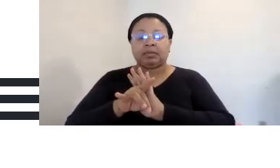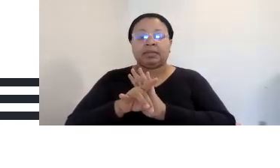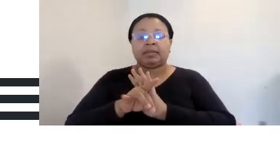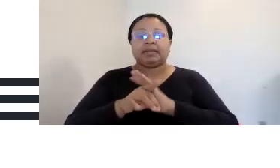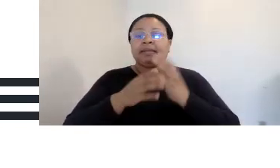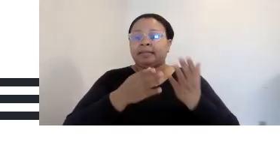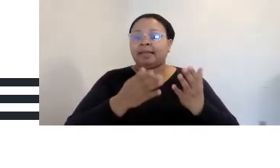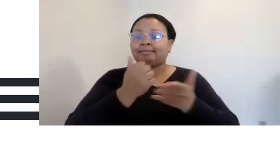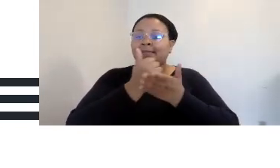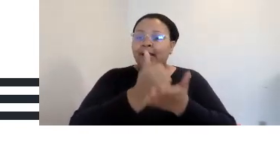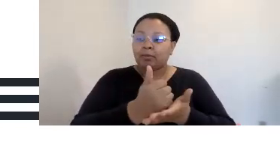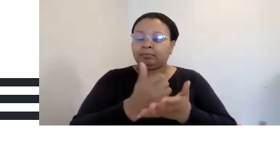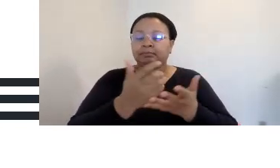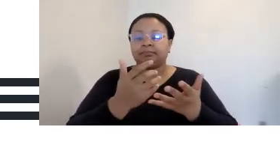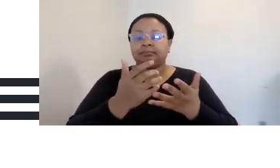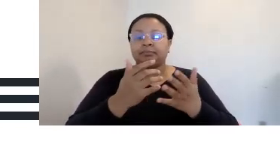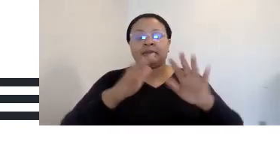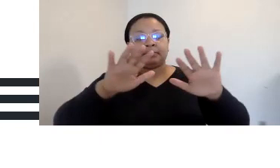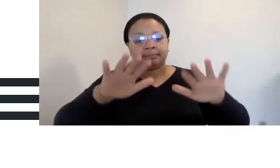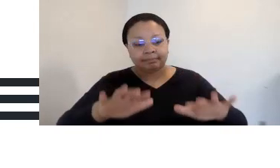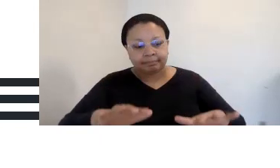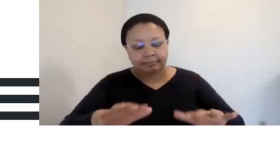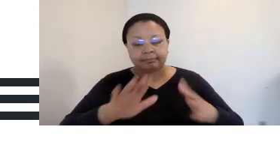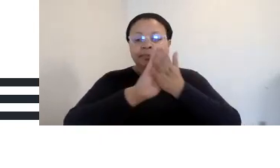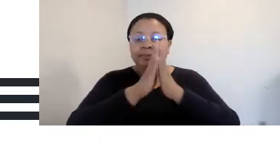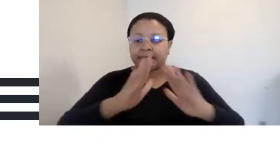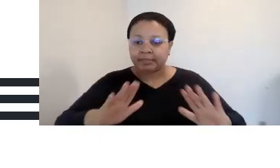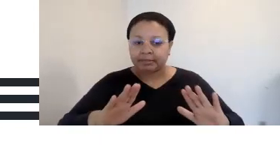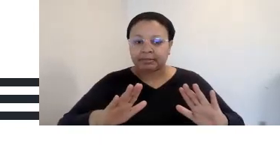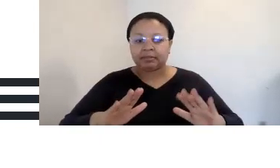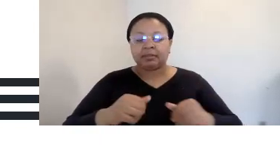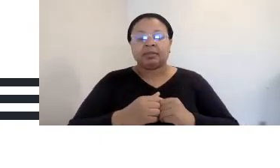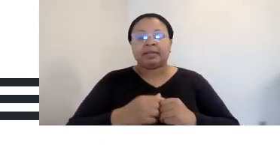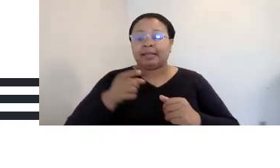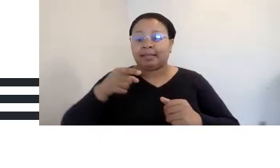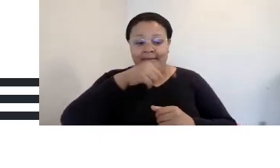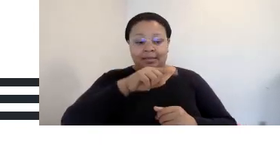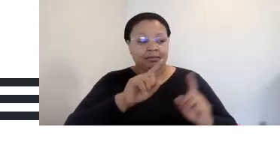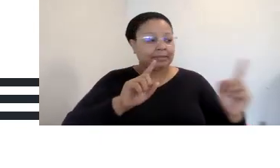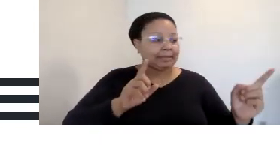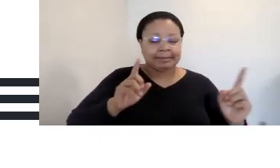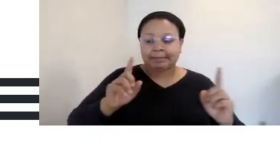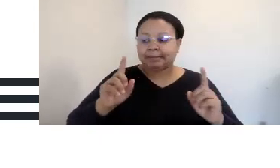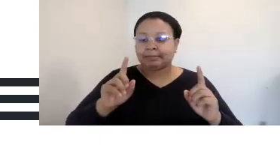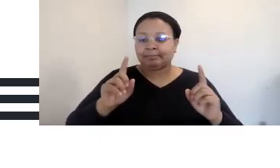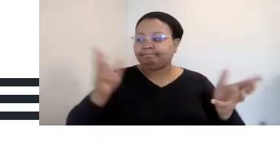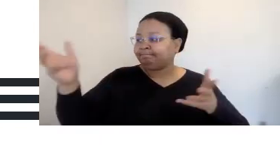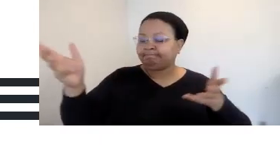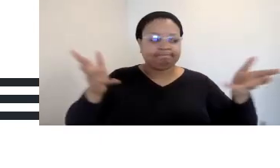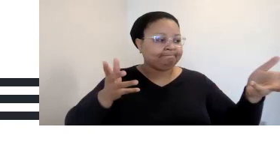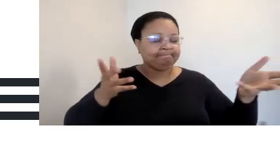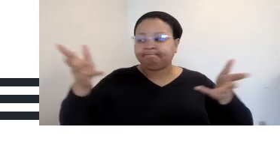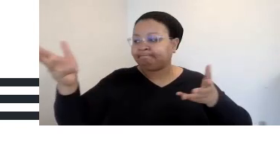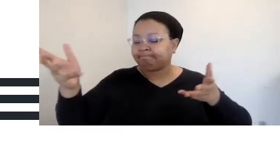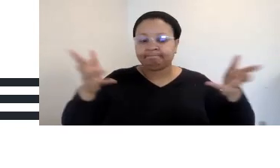to keep the peace. These are intermediaries. They act as a buffer between